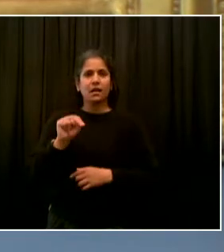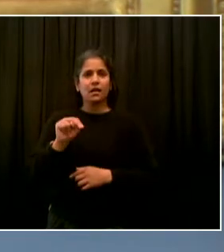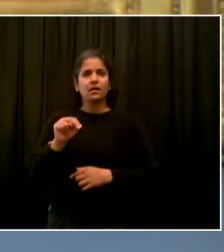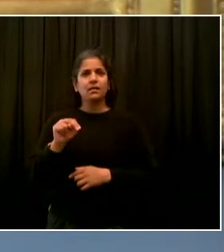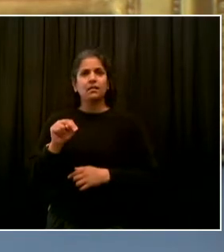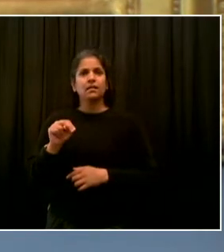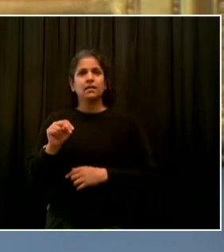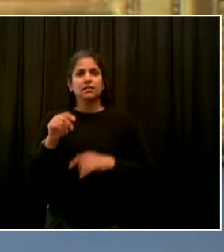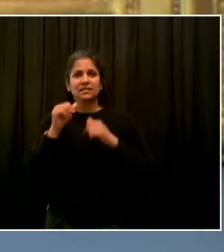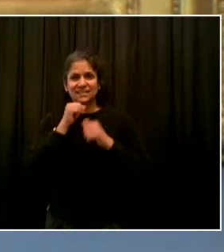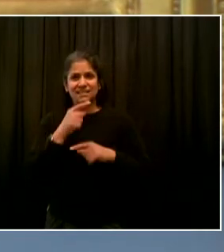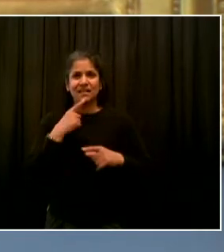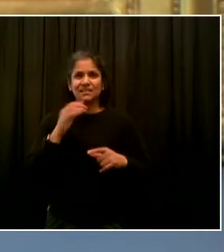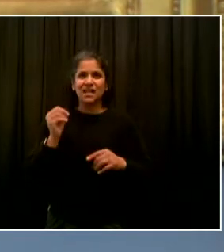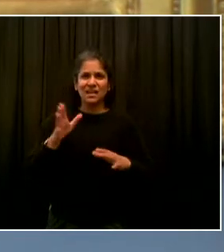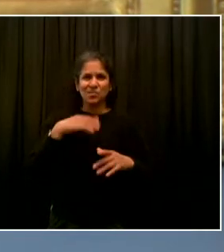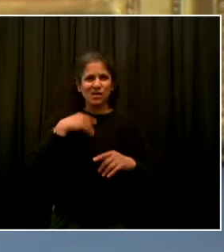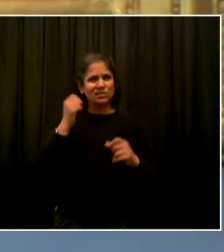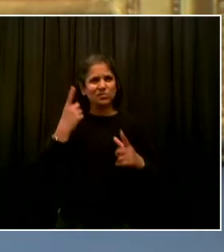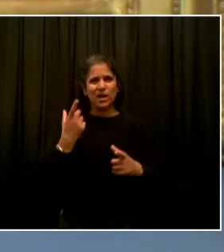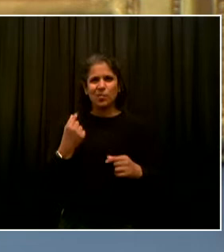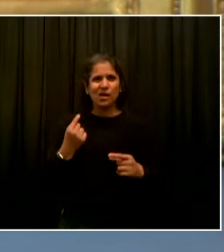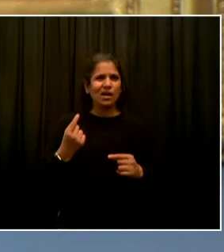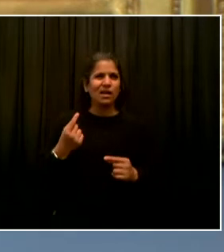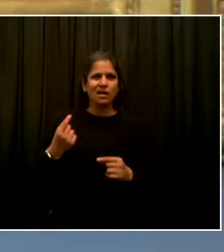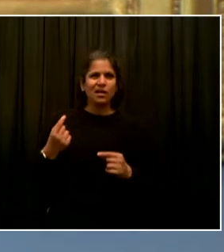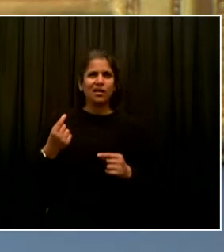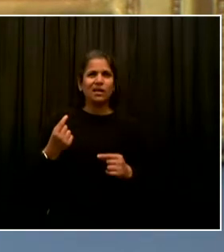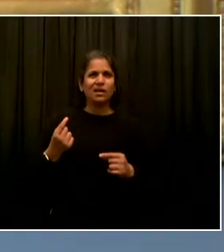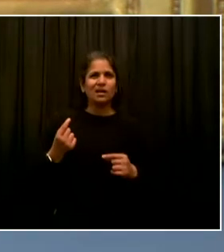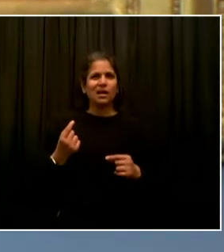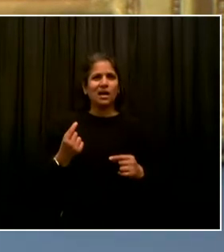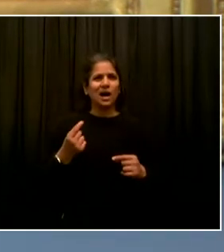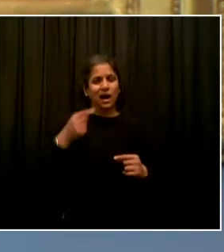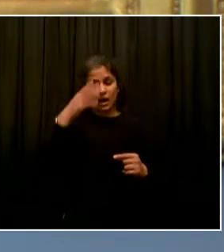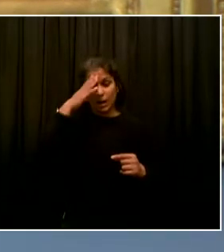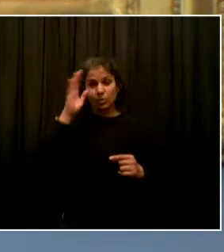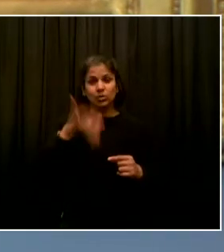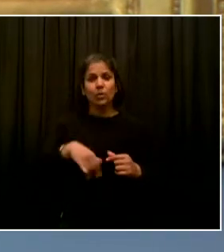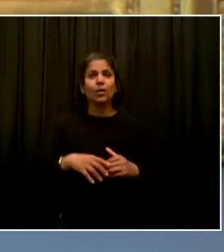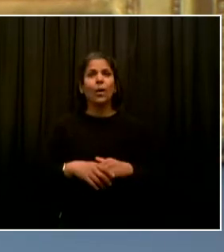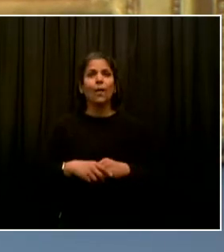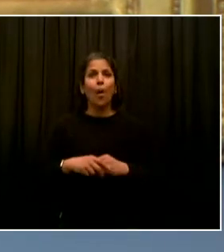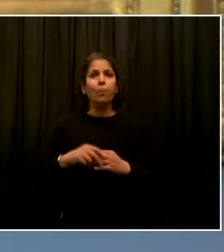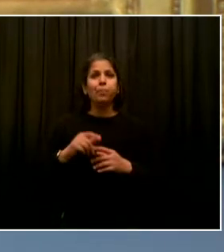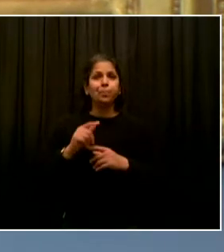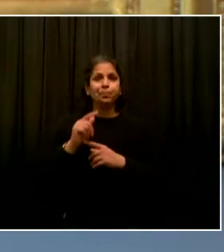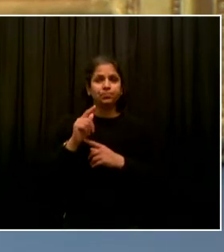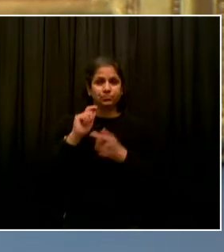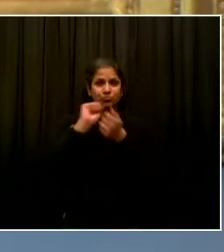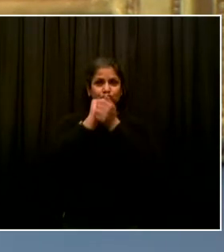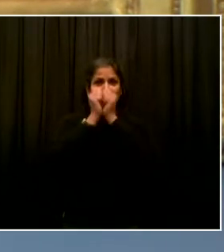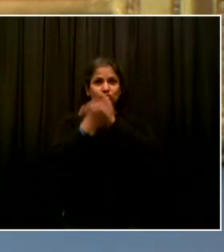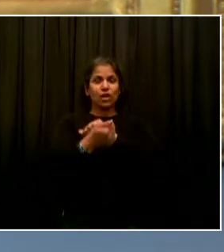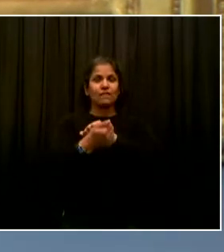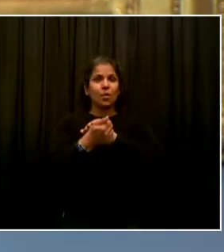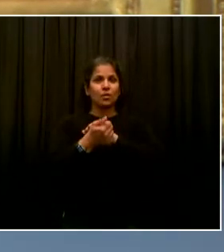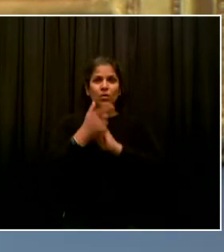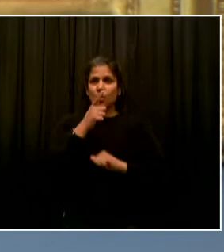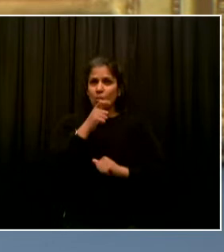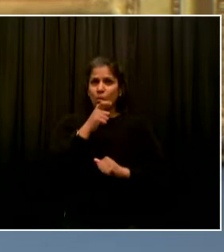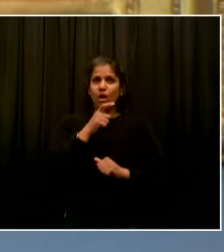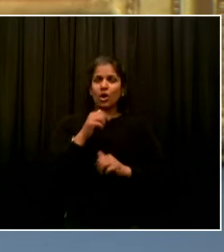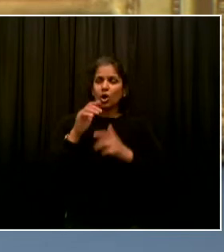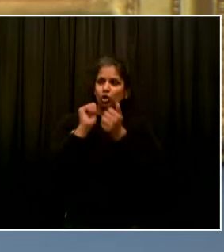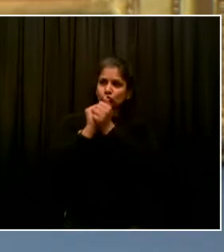surprising. People keep saying that you're controversial anti-gun unit. Controversial to who? Everywhere I go in this city, New